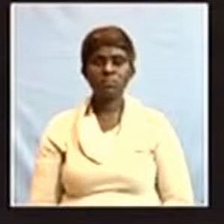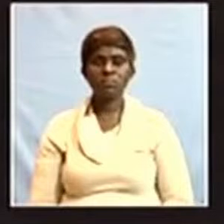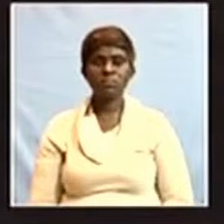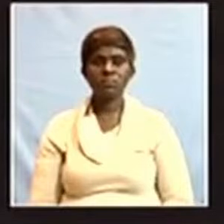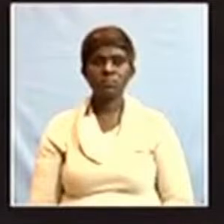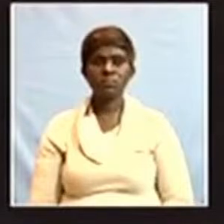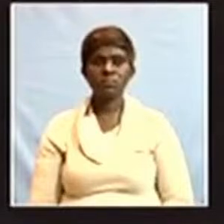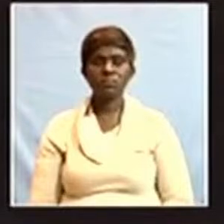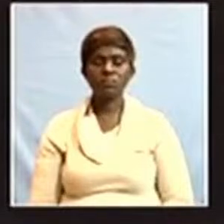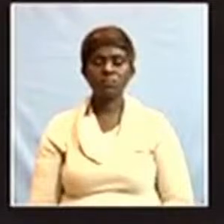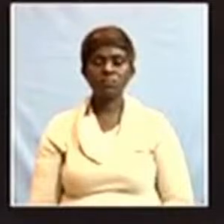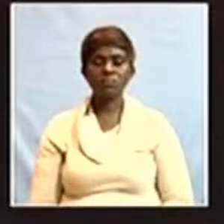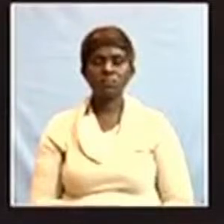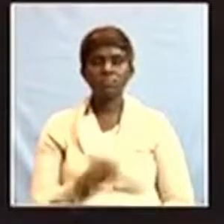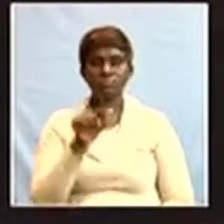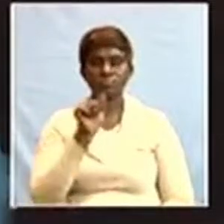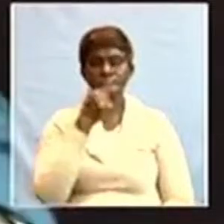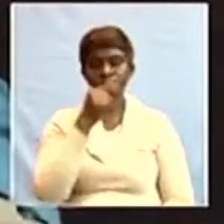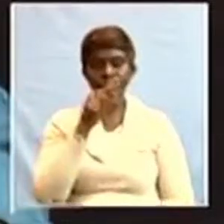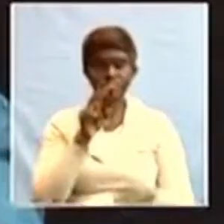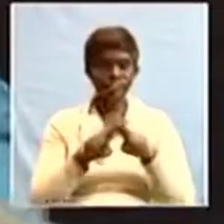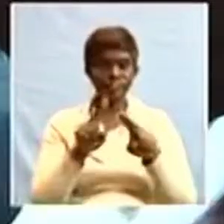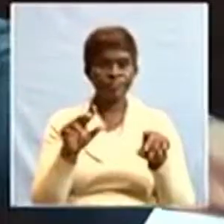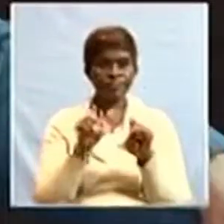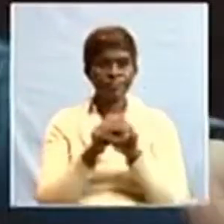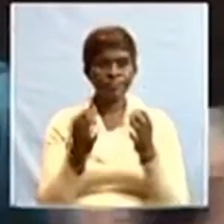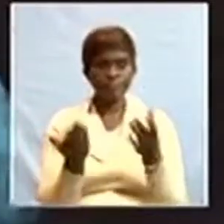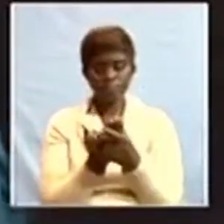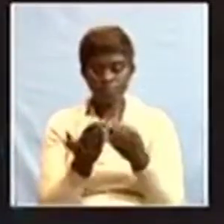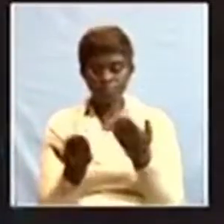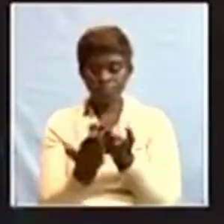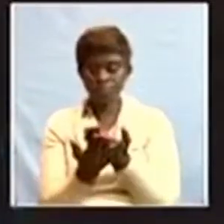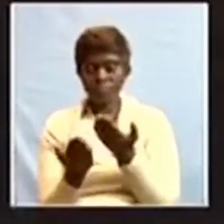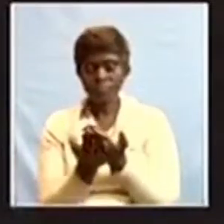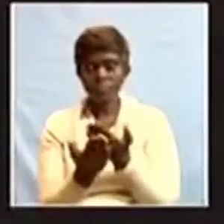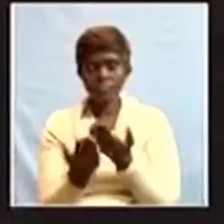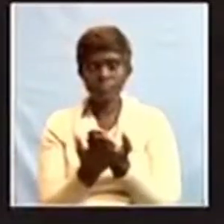responded to. But you can tell, Chair, on appendix